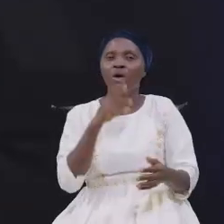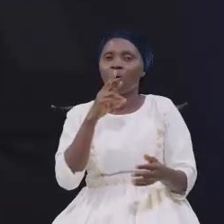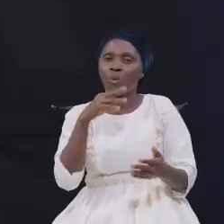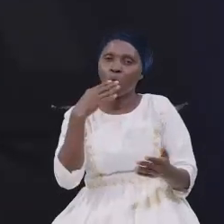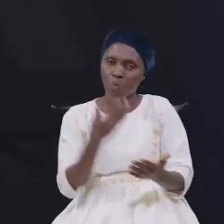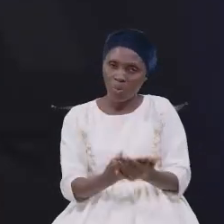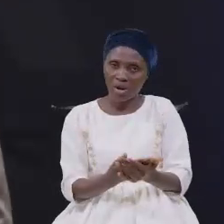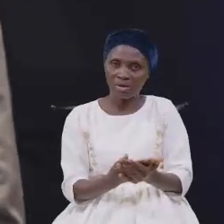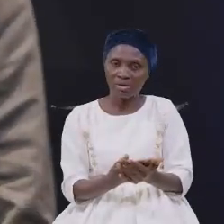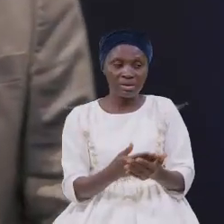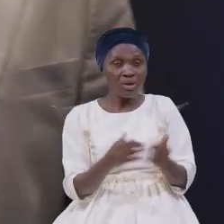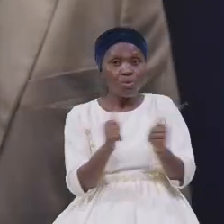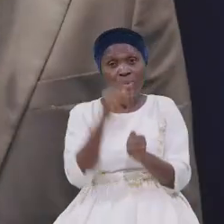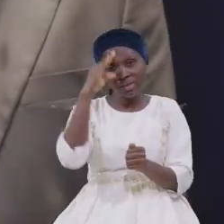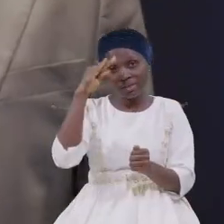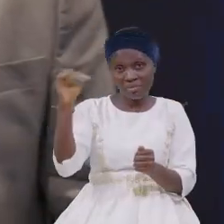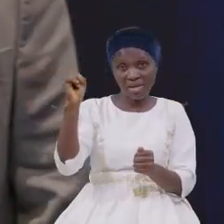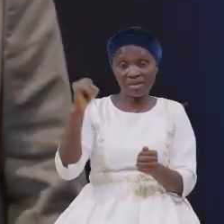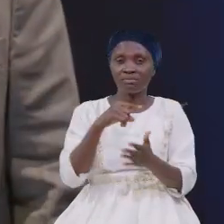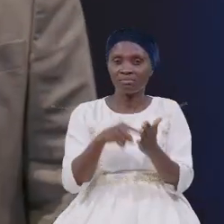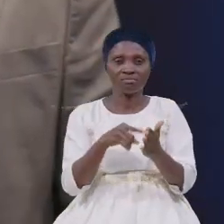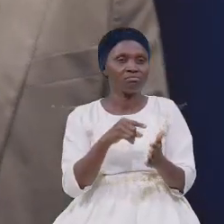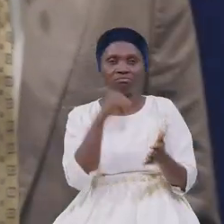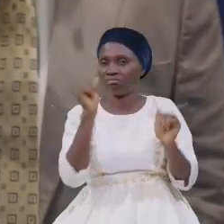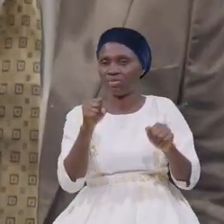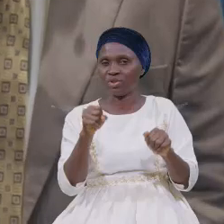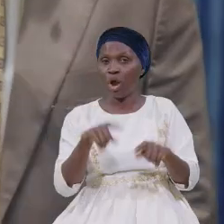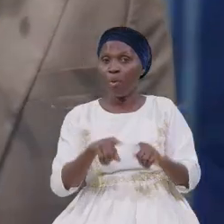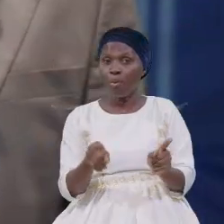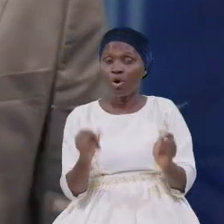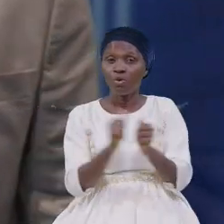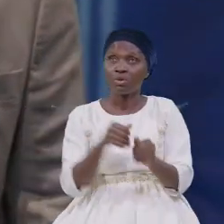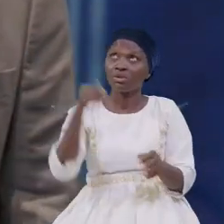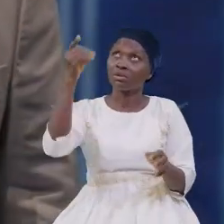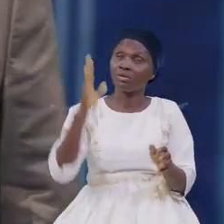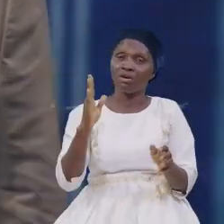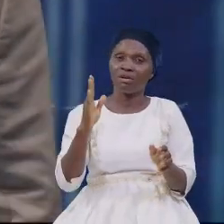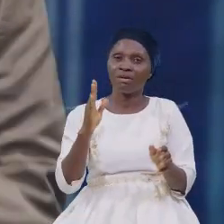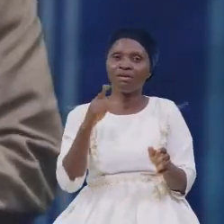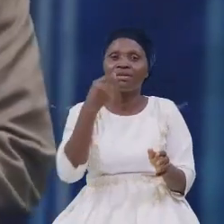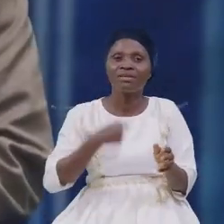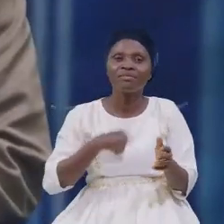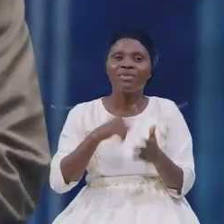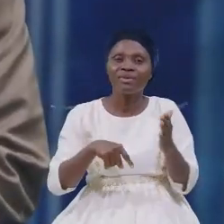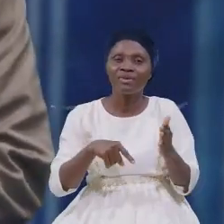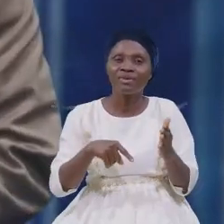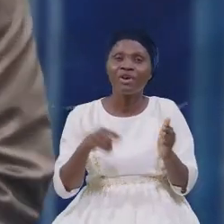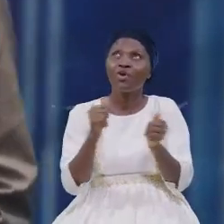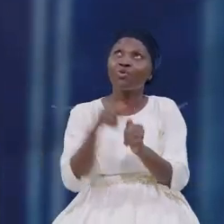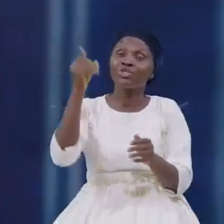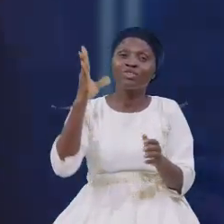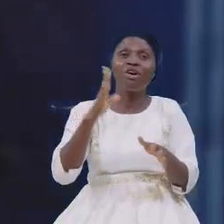is impossible. But with God, tell me, all